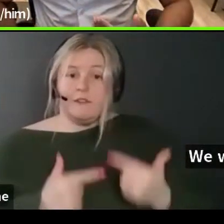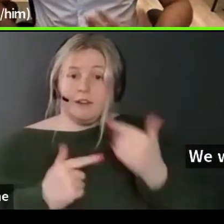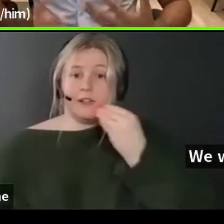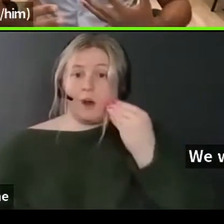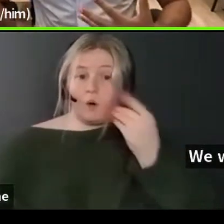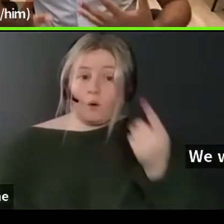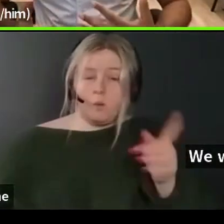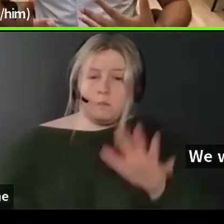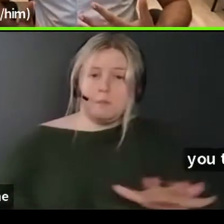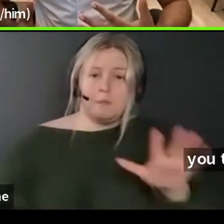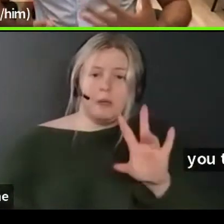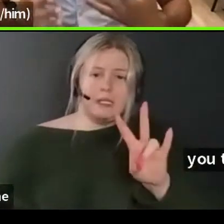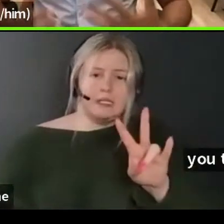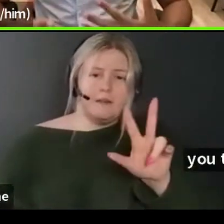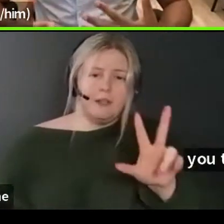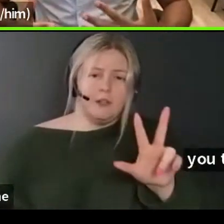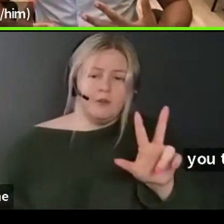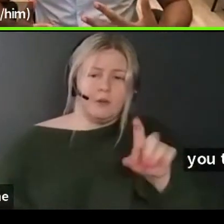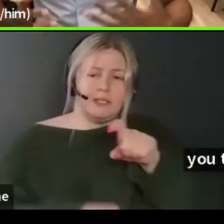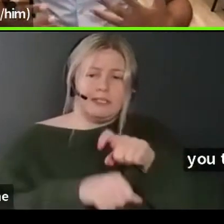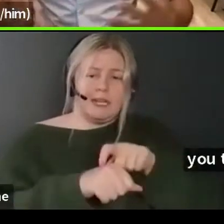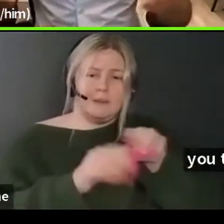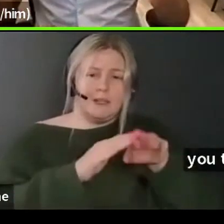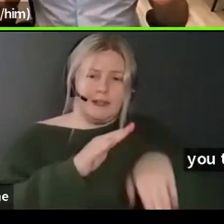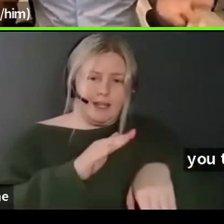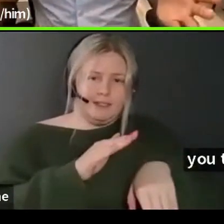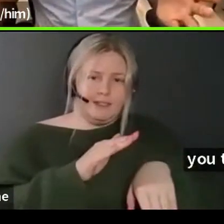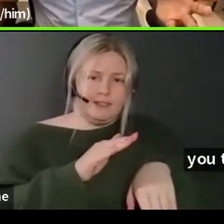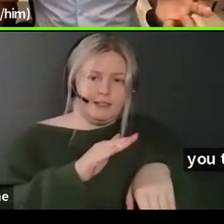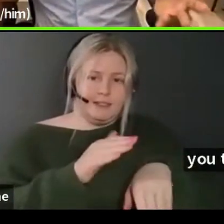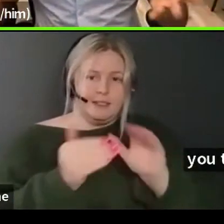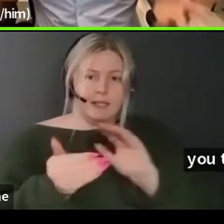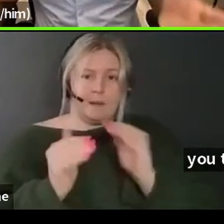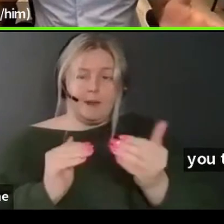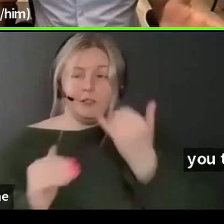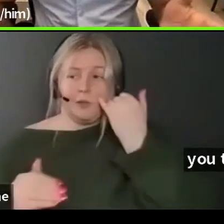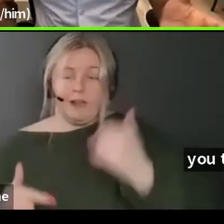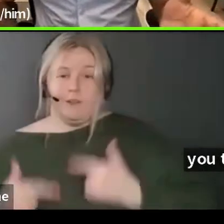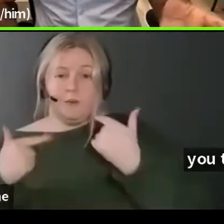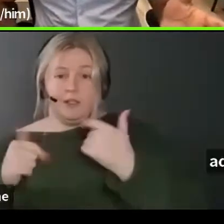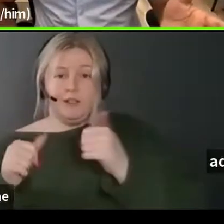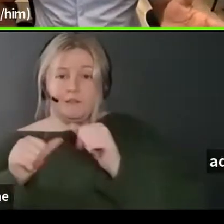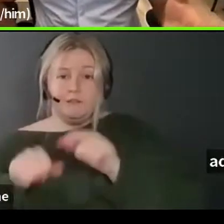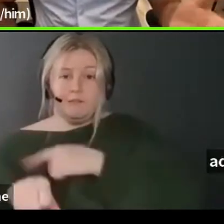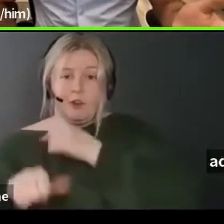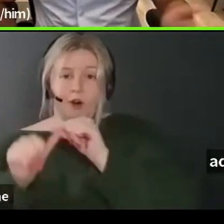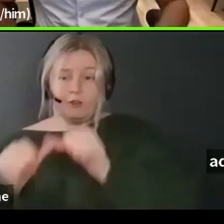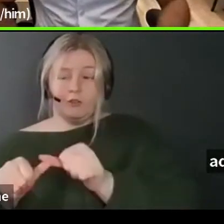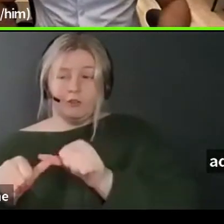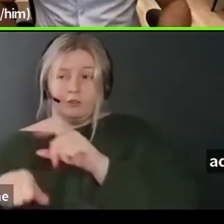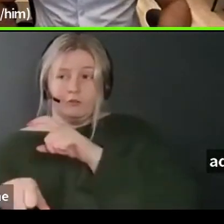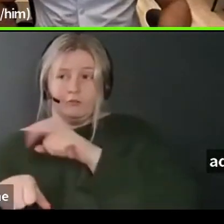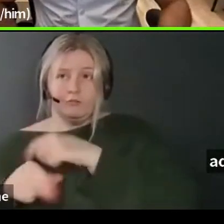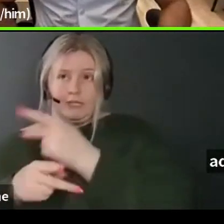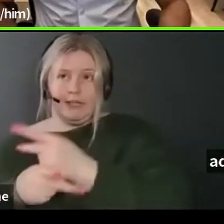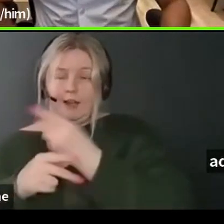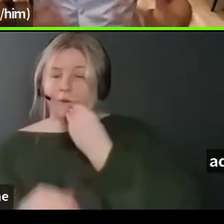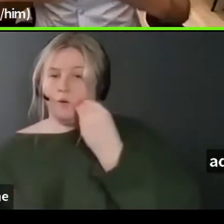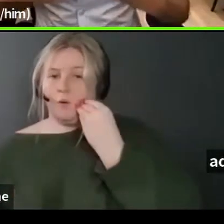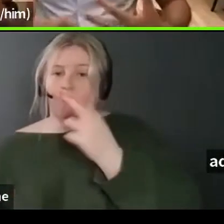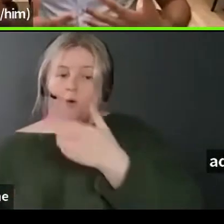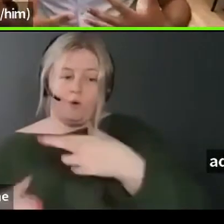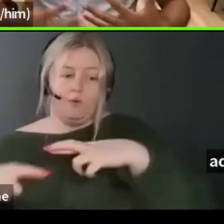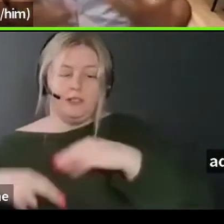was about 73 times less as compared to if you lived in a long-term care institution or in a retirement home. So